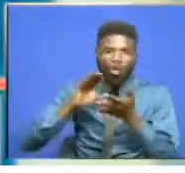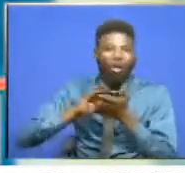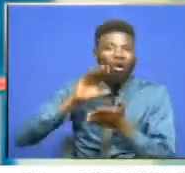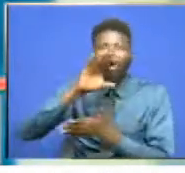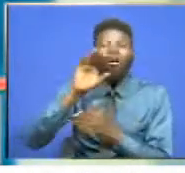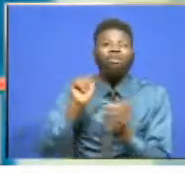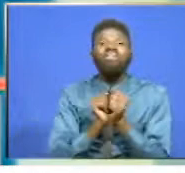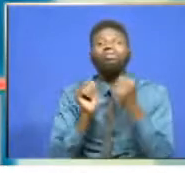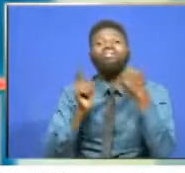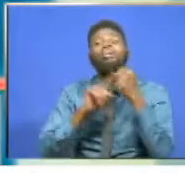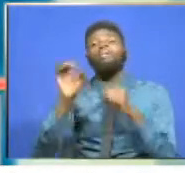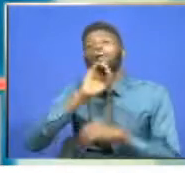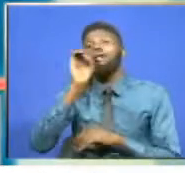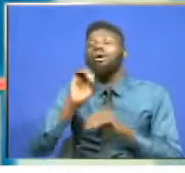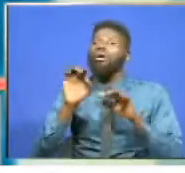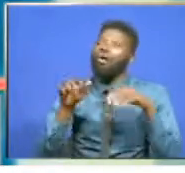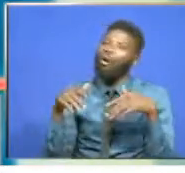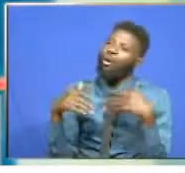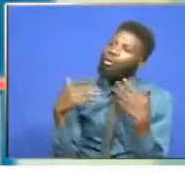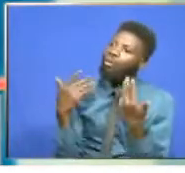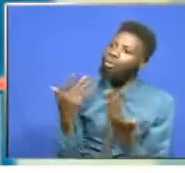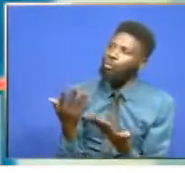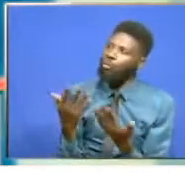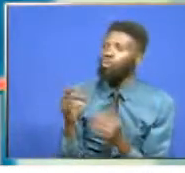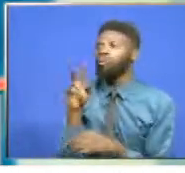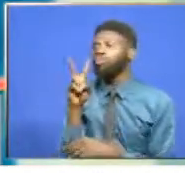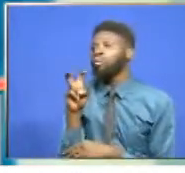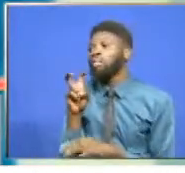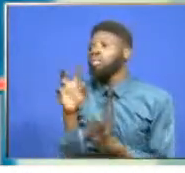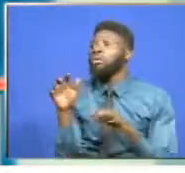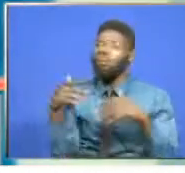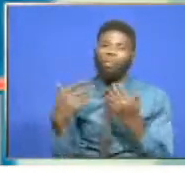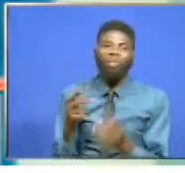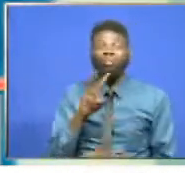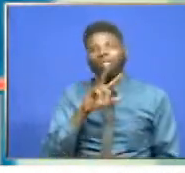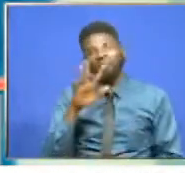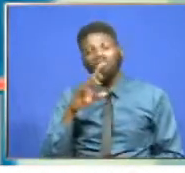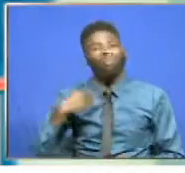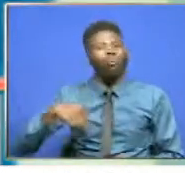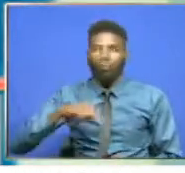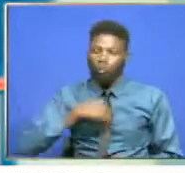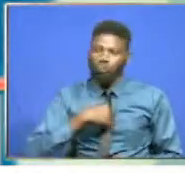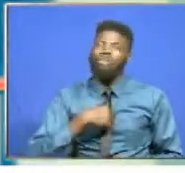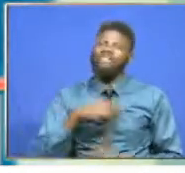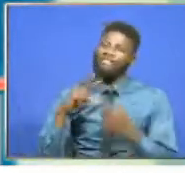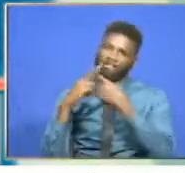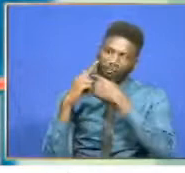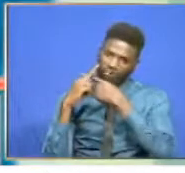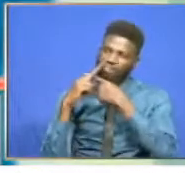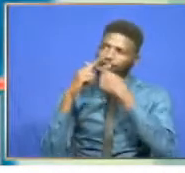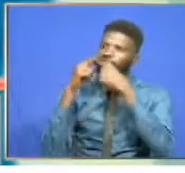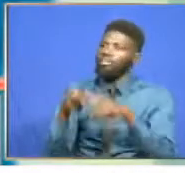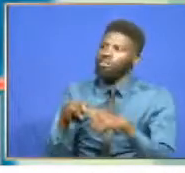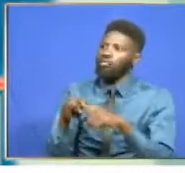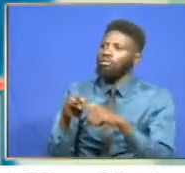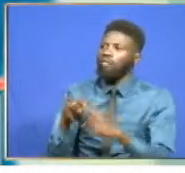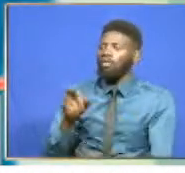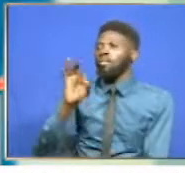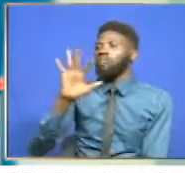16% to devolution or 20 or 25%. Let us lock it at